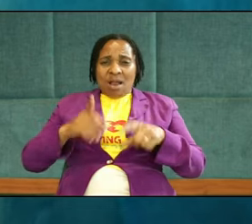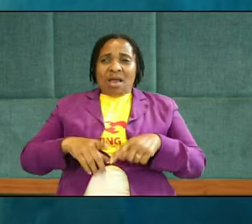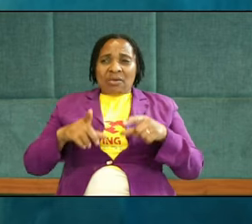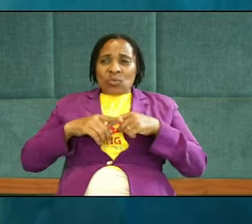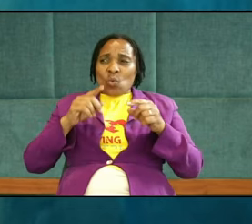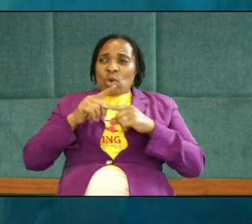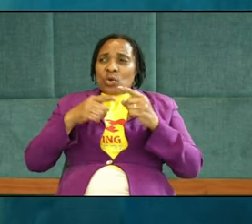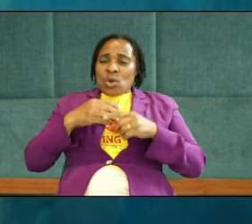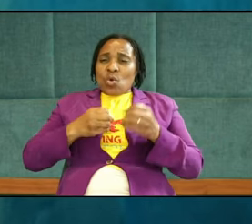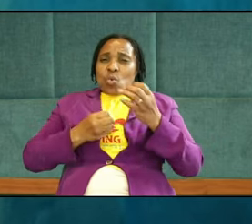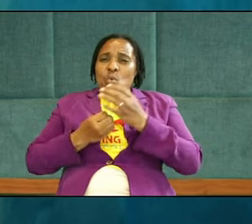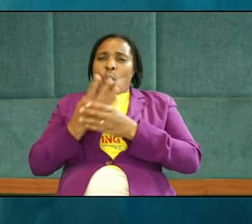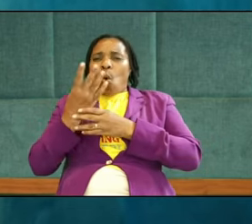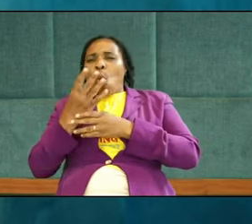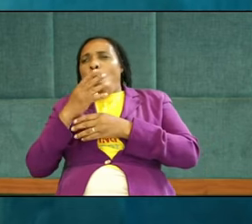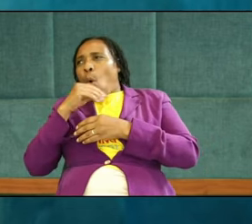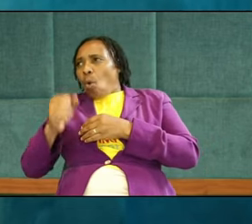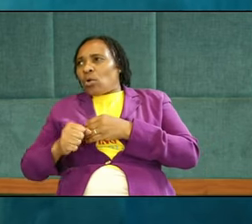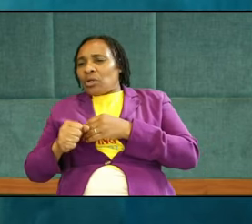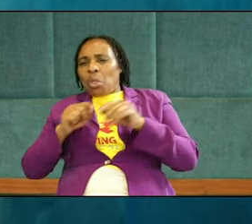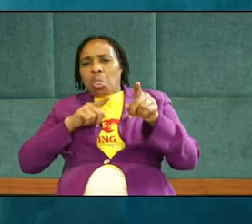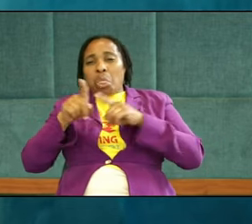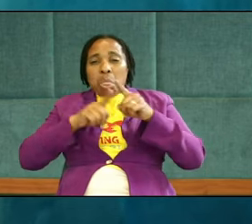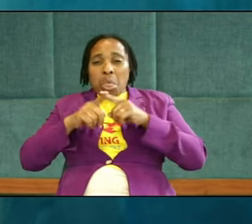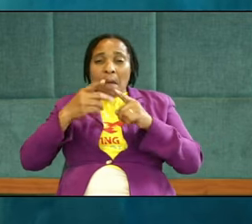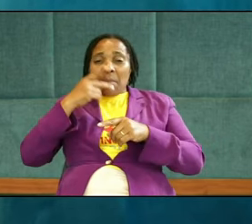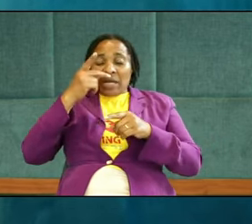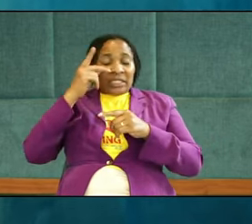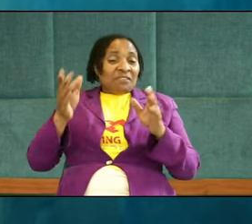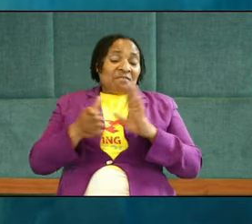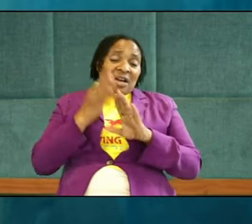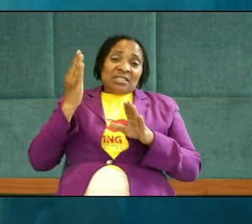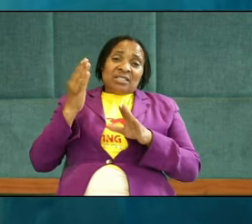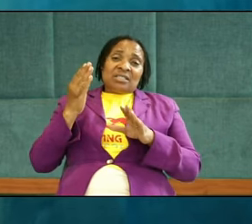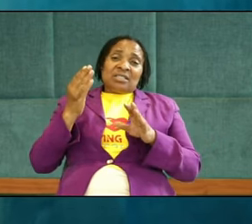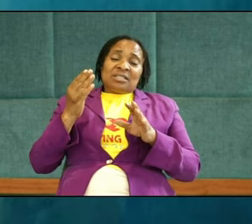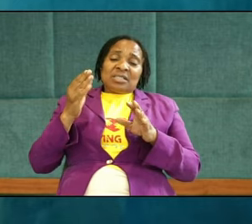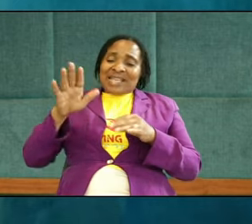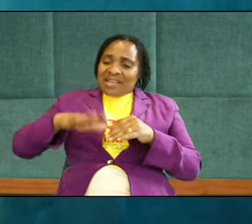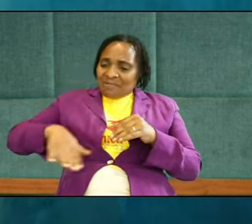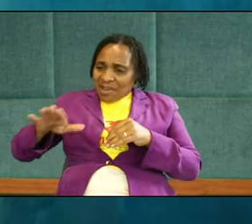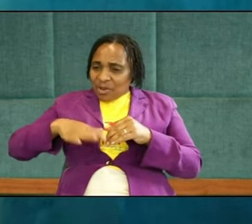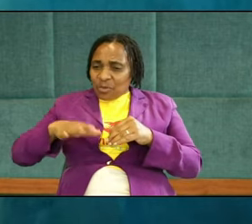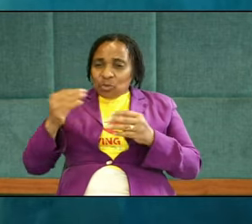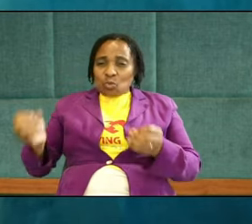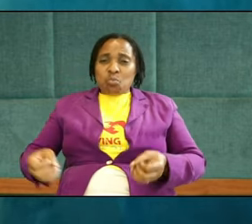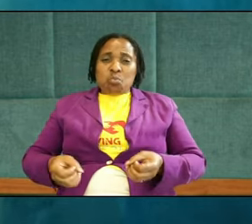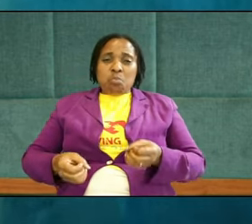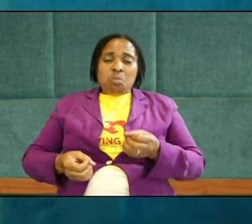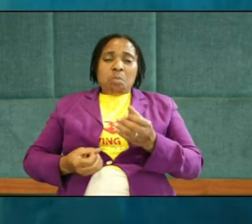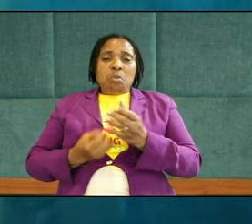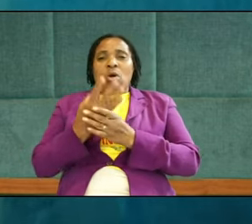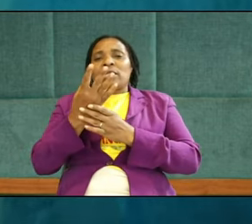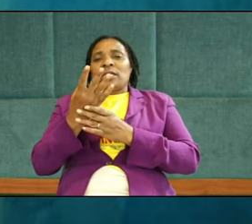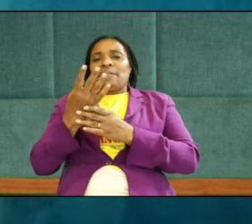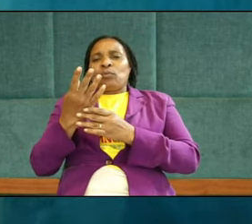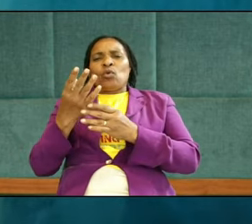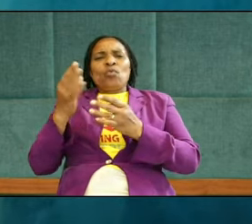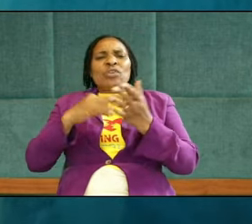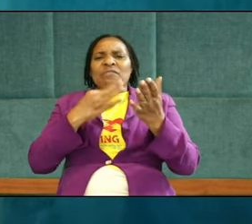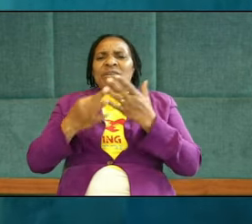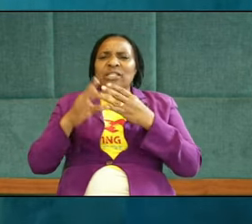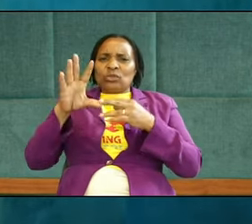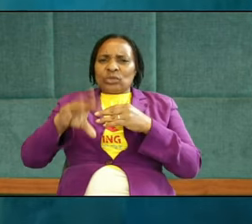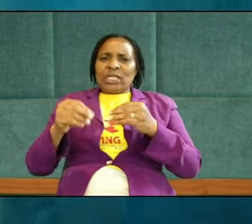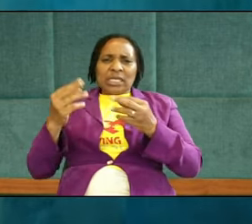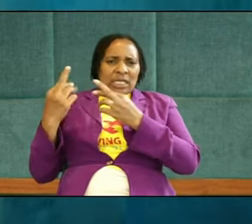we grow older, we blame our parents quickly, or the environment I was brought up in. We fail to take responsibility. But